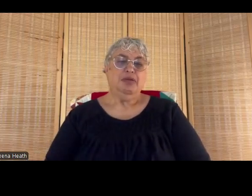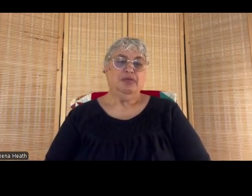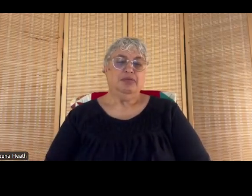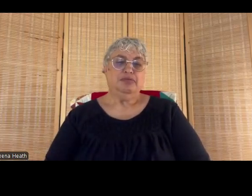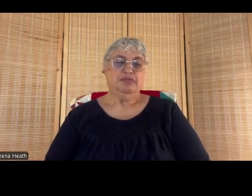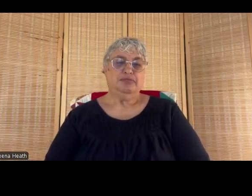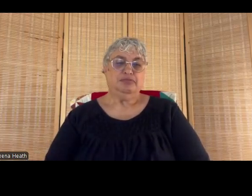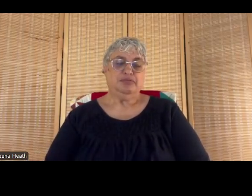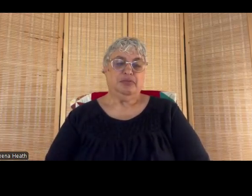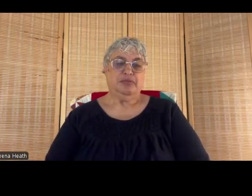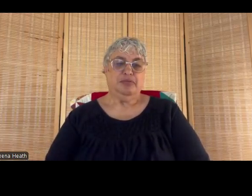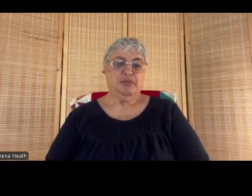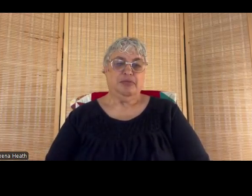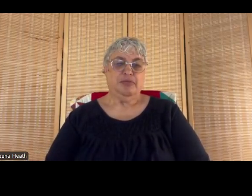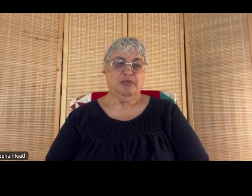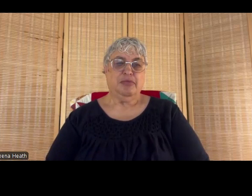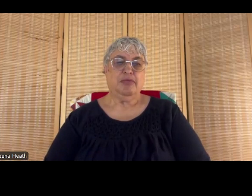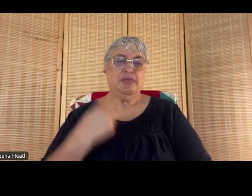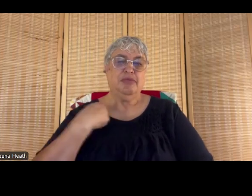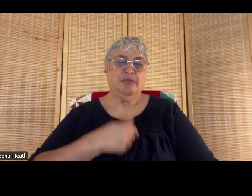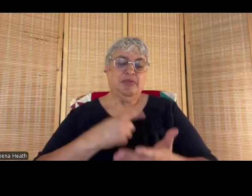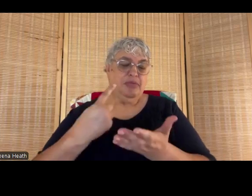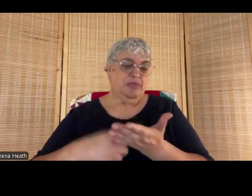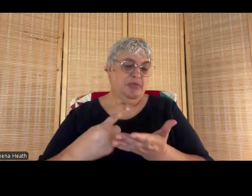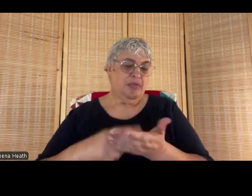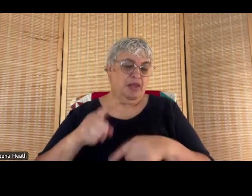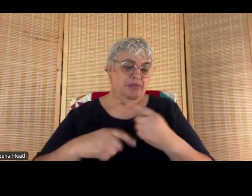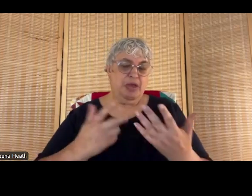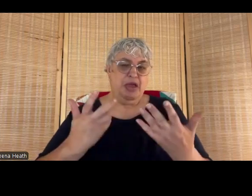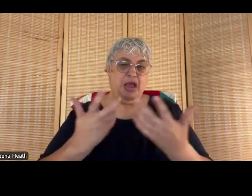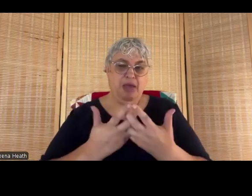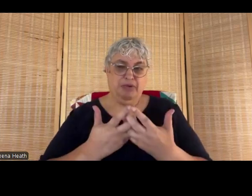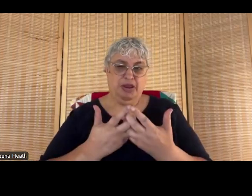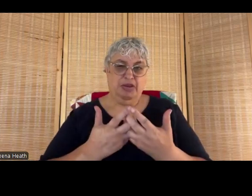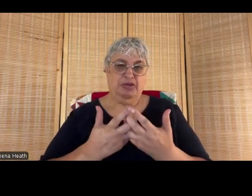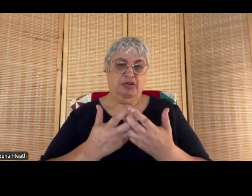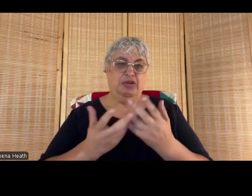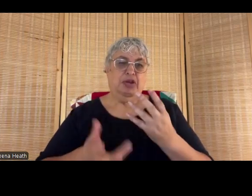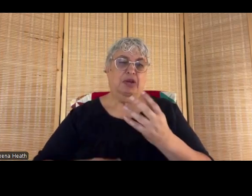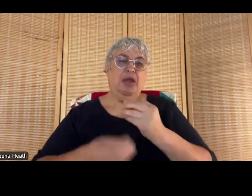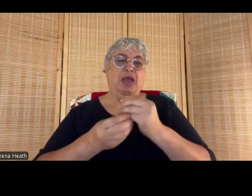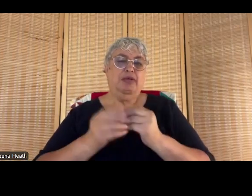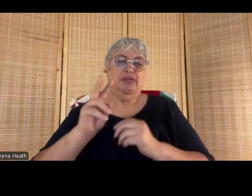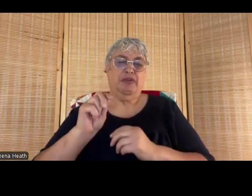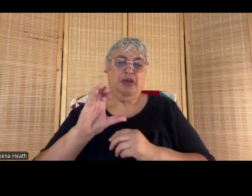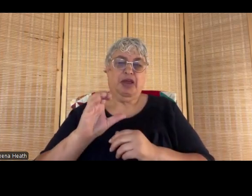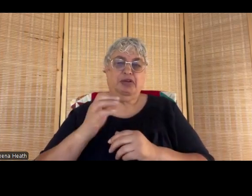slide. So we can talk a little bit about accommodations to enhance vocational